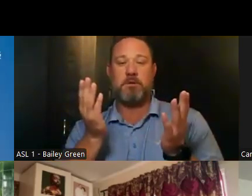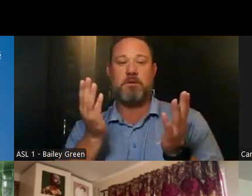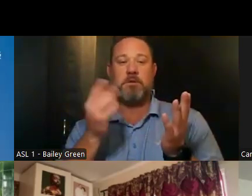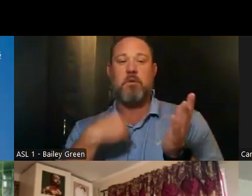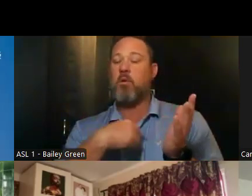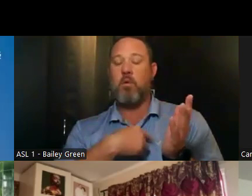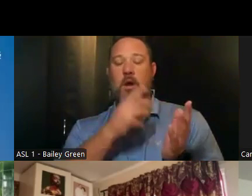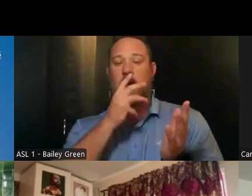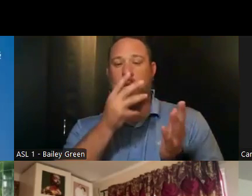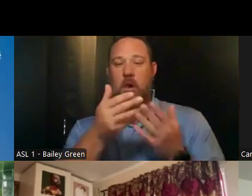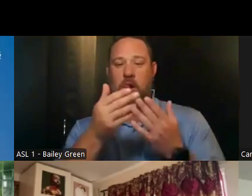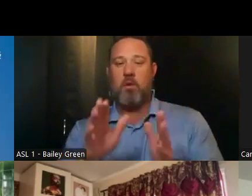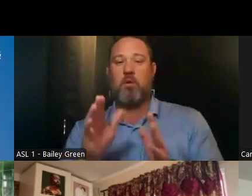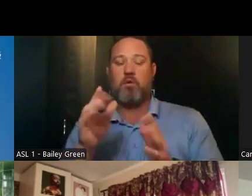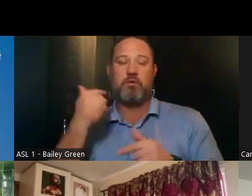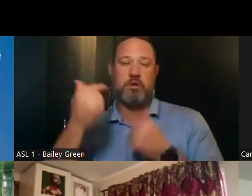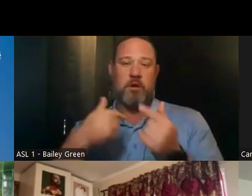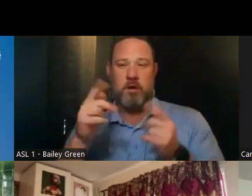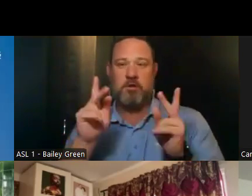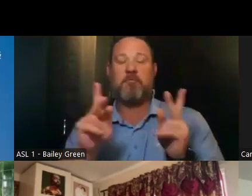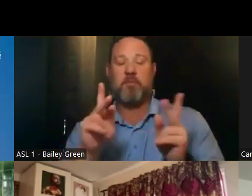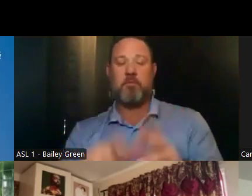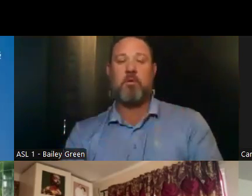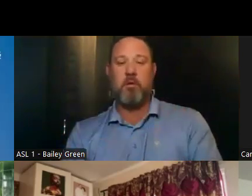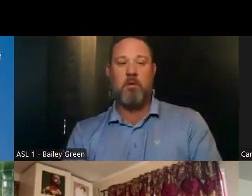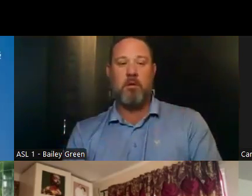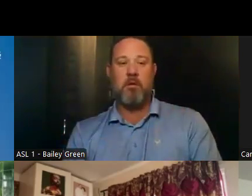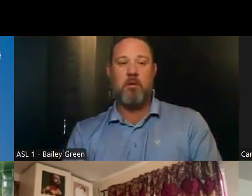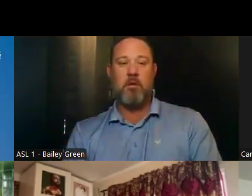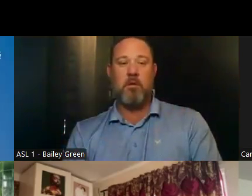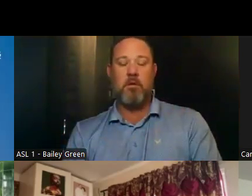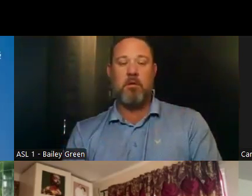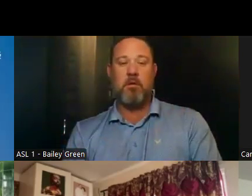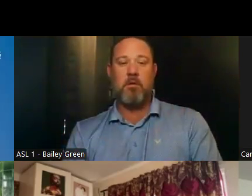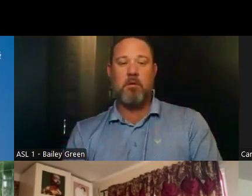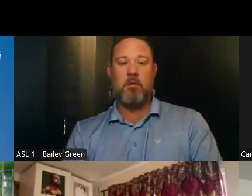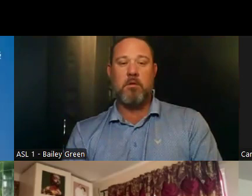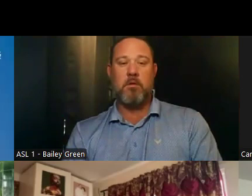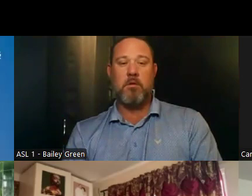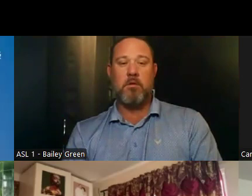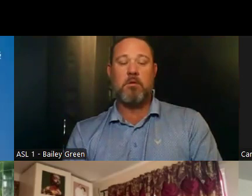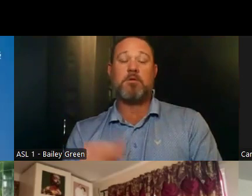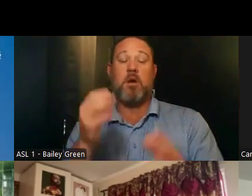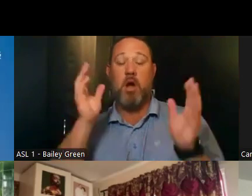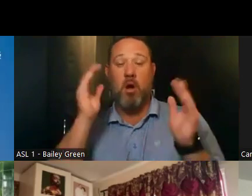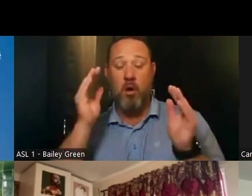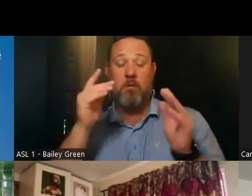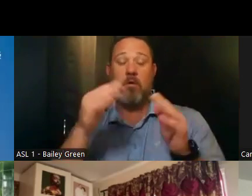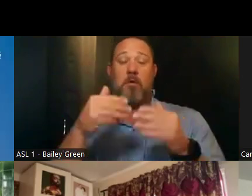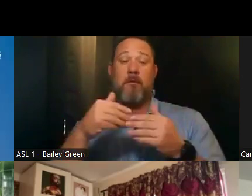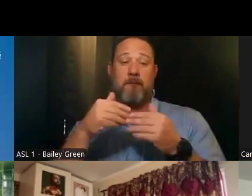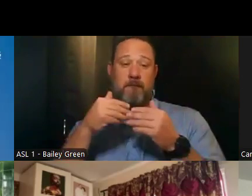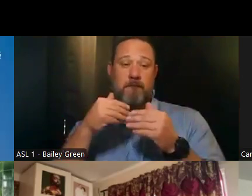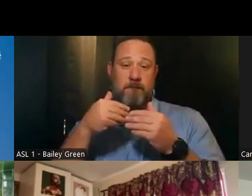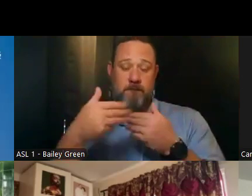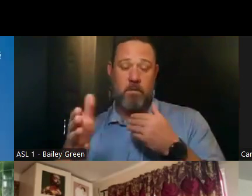we're just going to lose a generation of people. And so I hope that as we go forward in